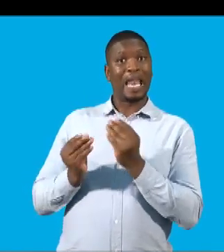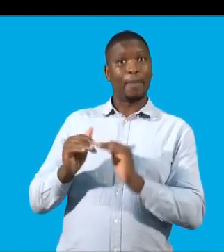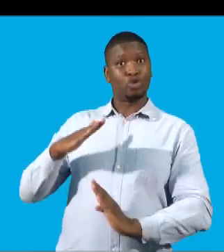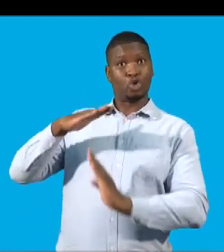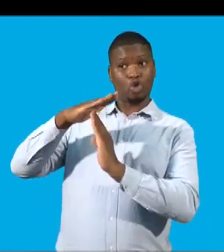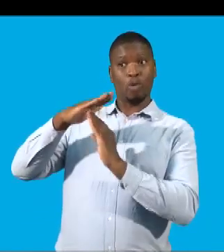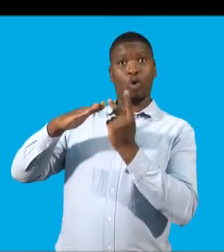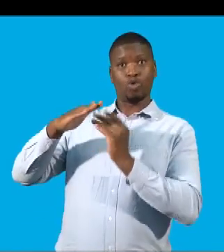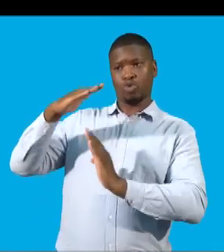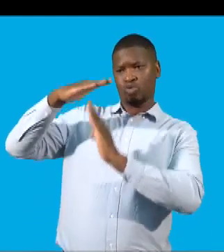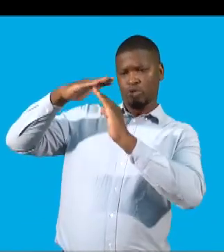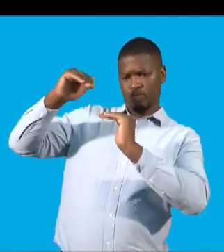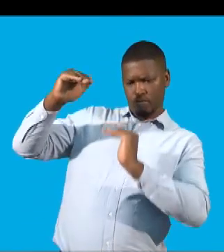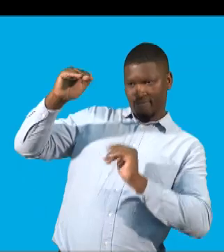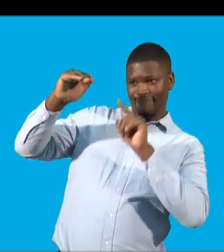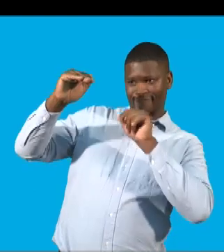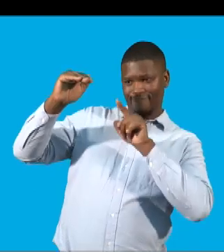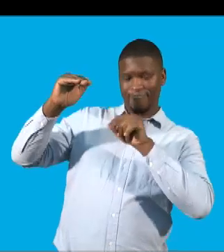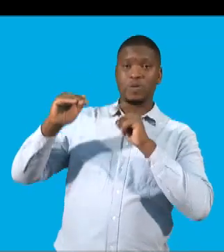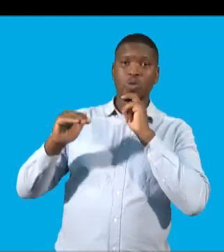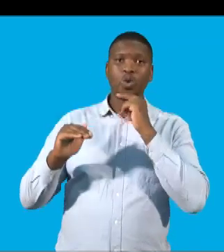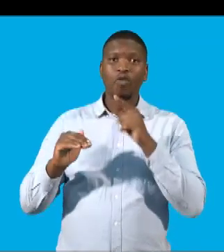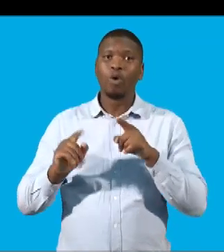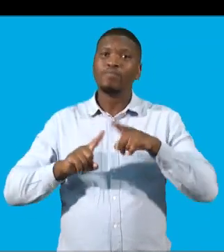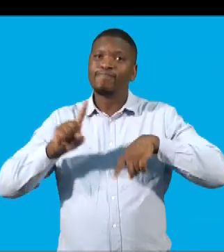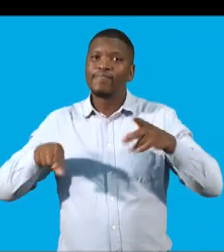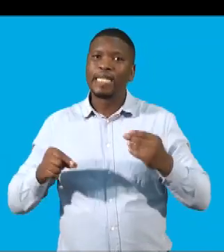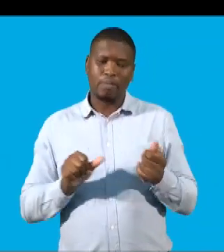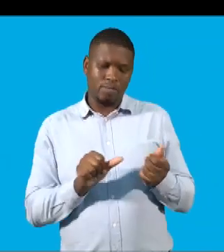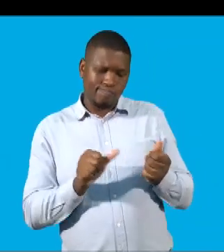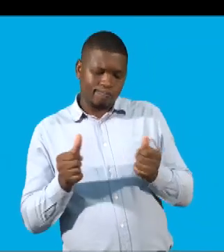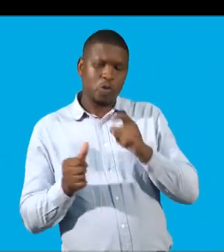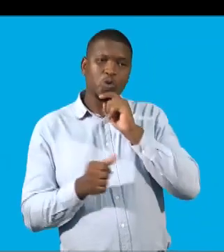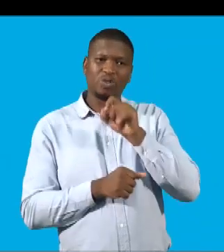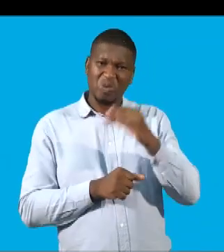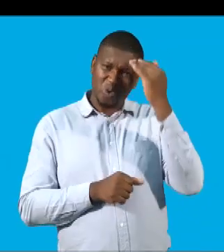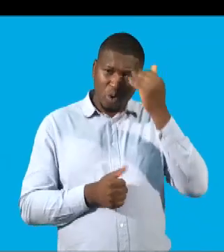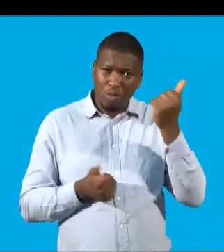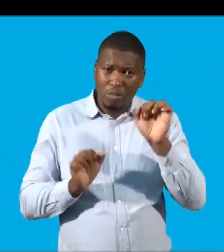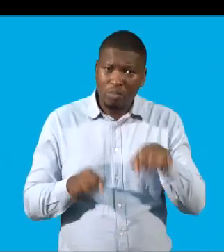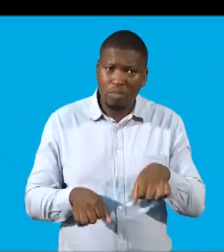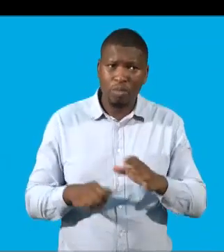at the top and the bottom of the sigma. So for the number of terms, we do use that formula. I'm sure you're very